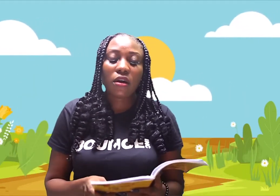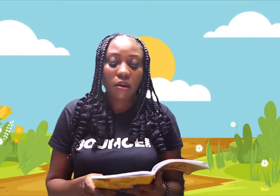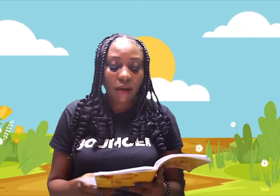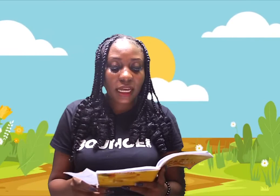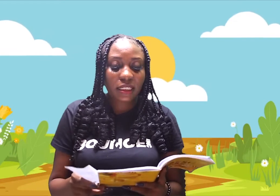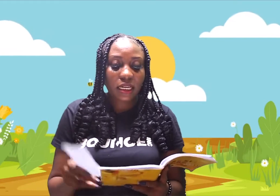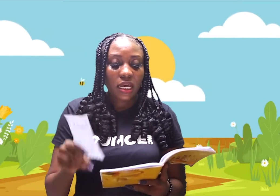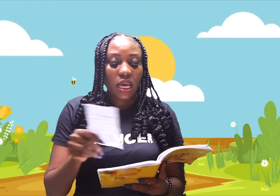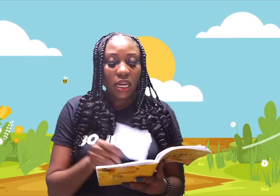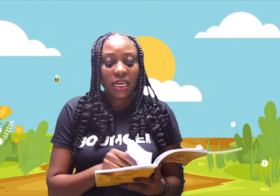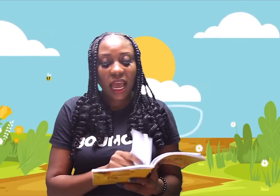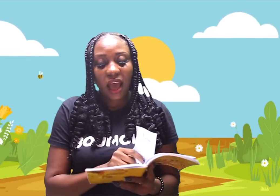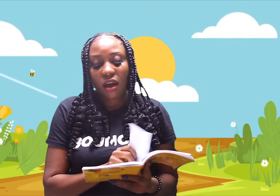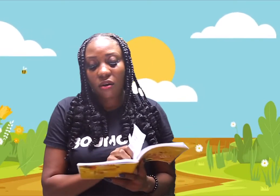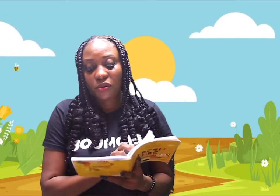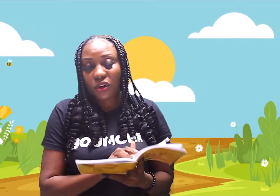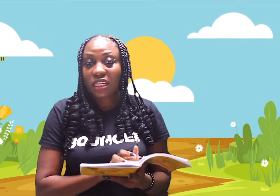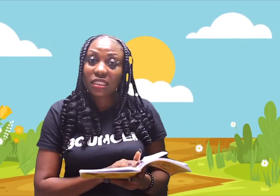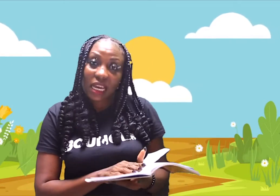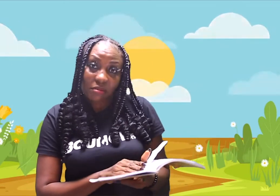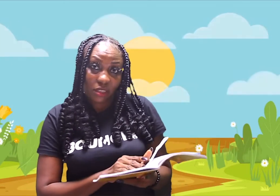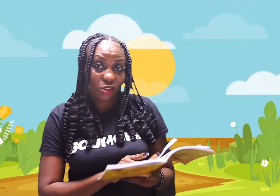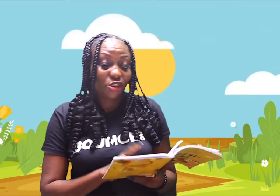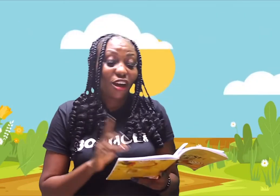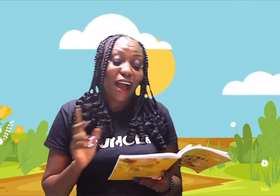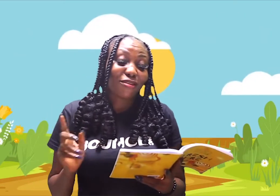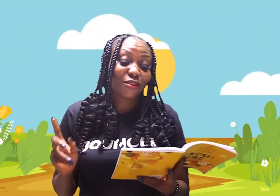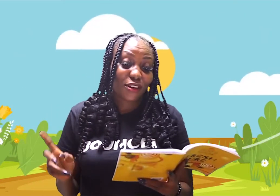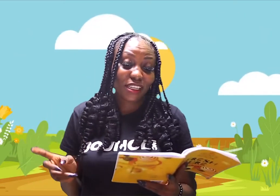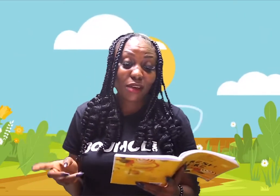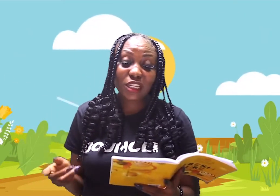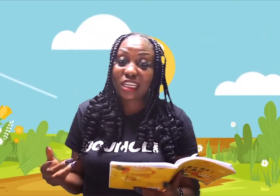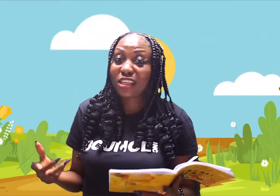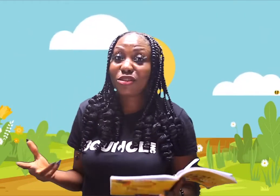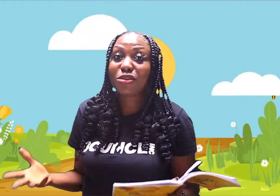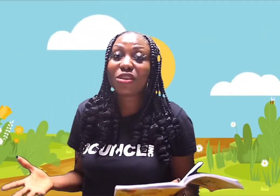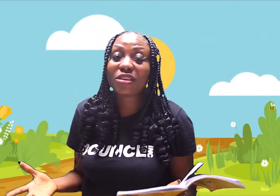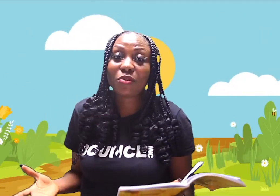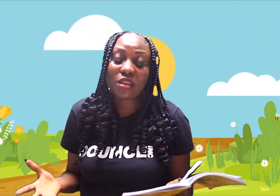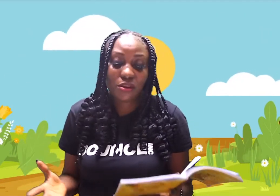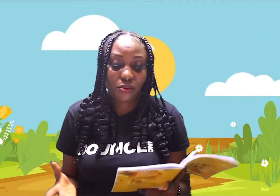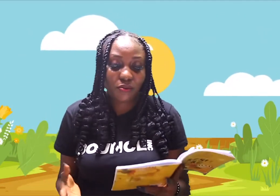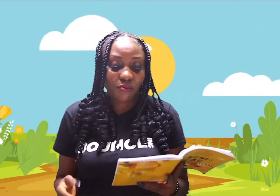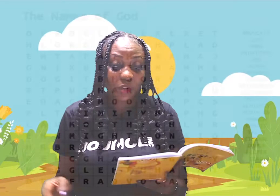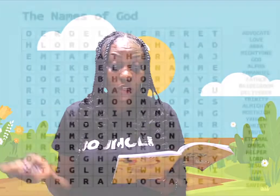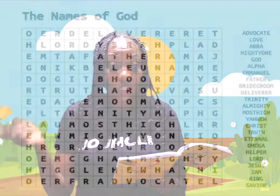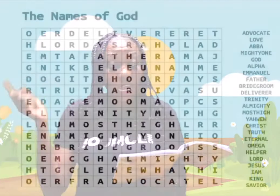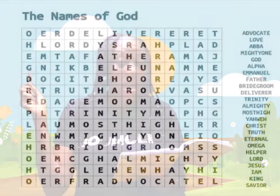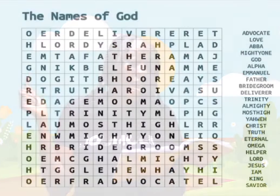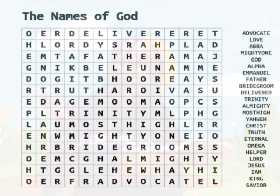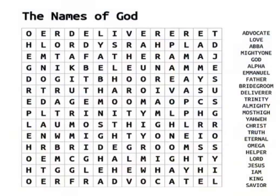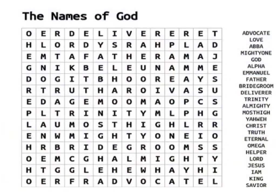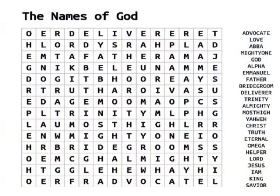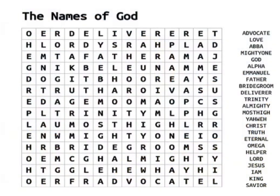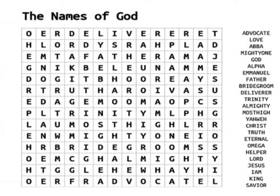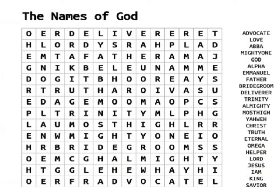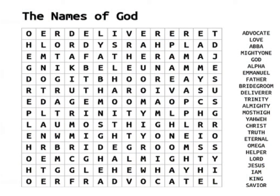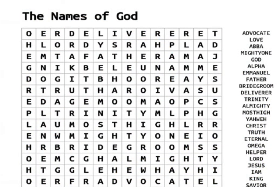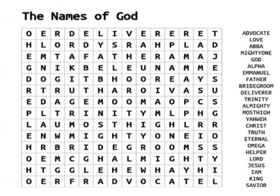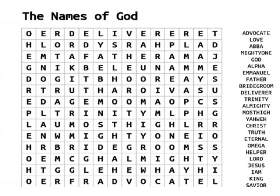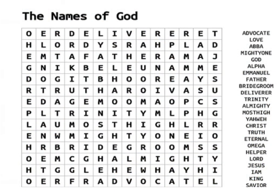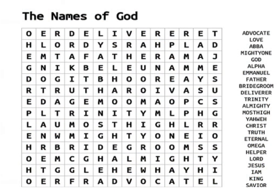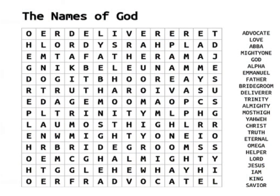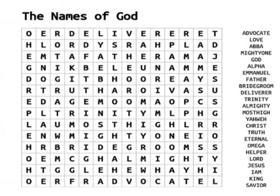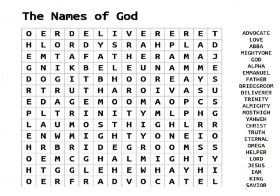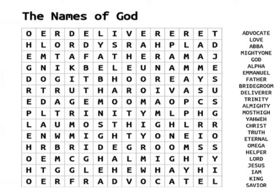God. Alright? Now, your assignment, you're going to have fun. I wish I can do this with you, because even at the spot,